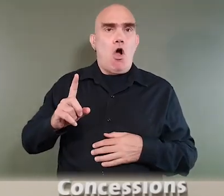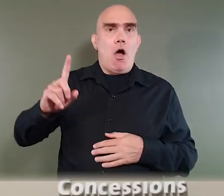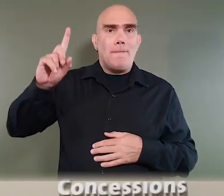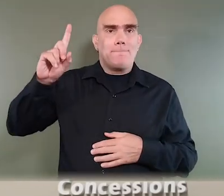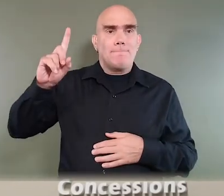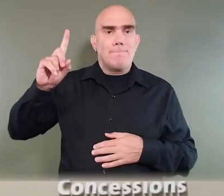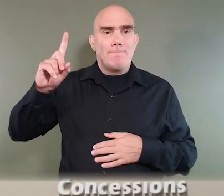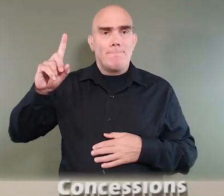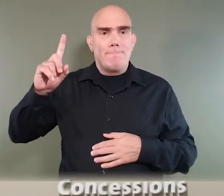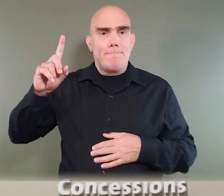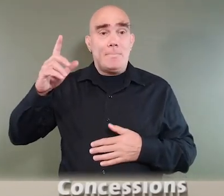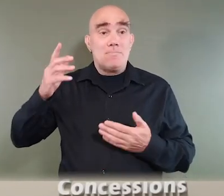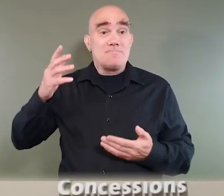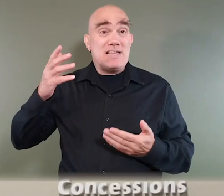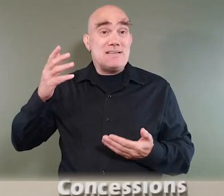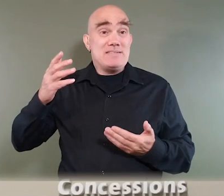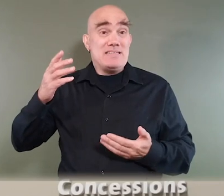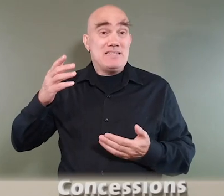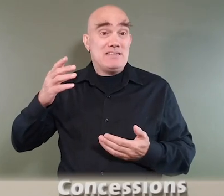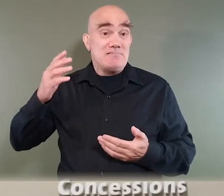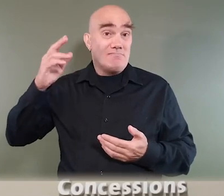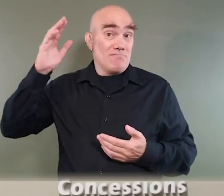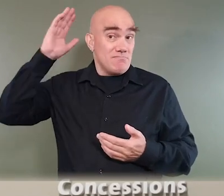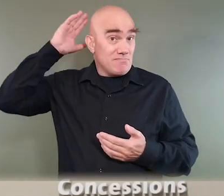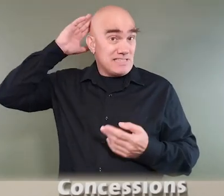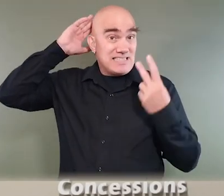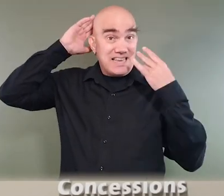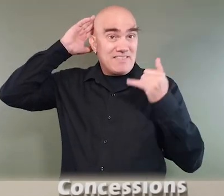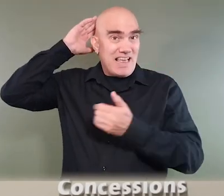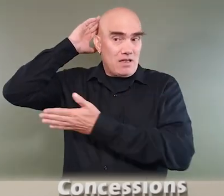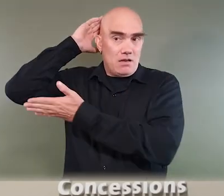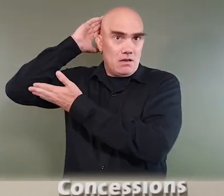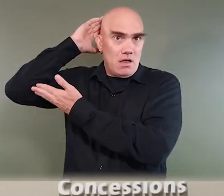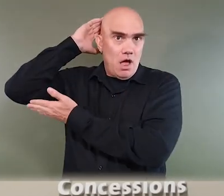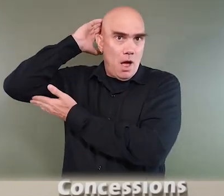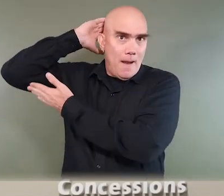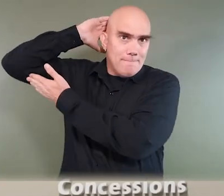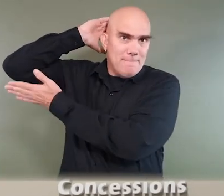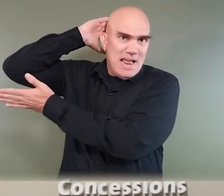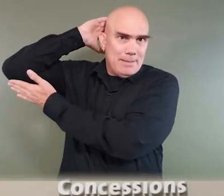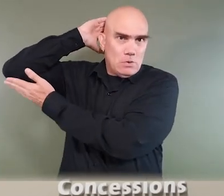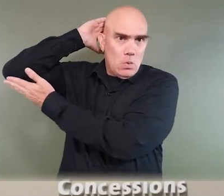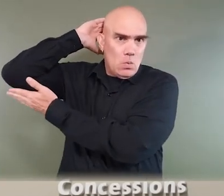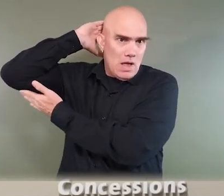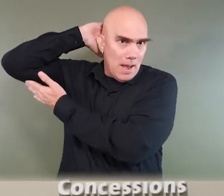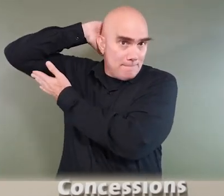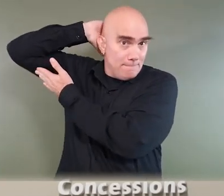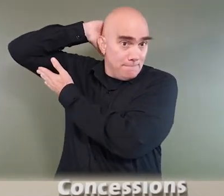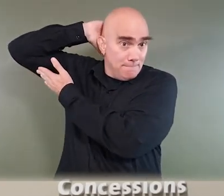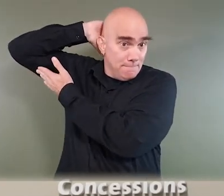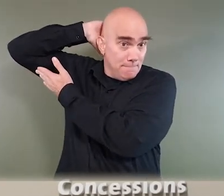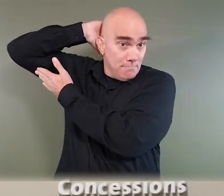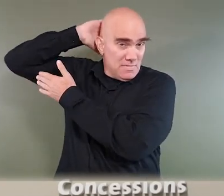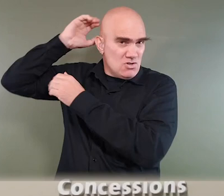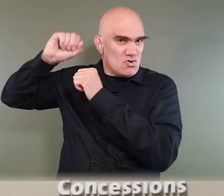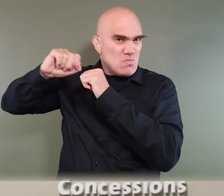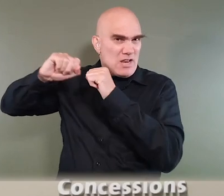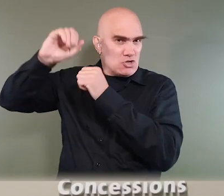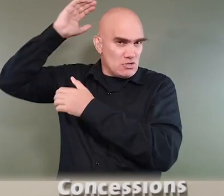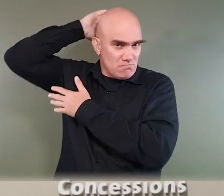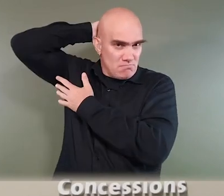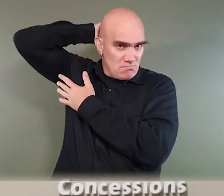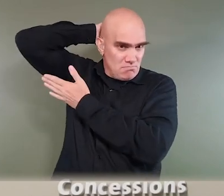Right? Maybe tap the back of your head and see if you can send the elbow up. Get a little stretch. I call